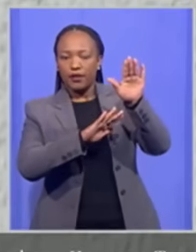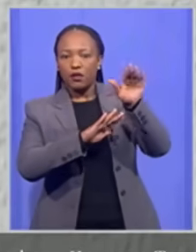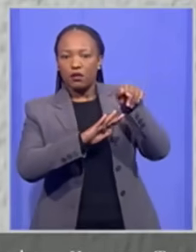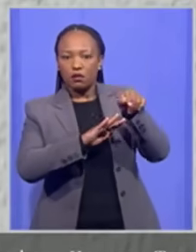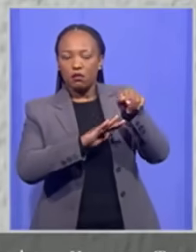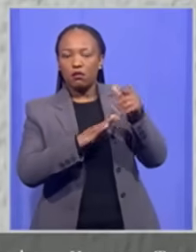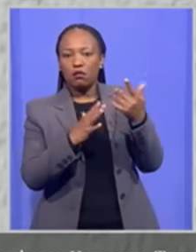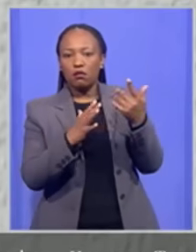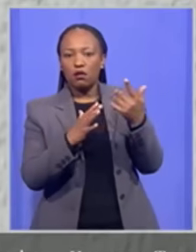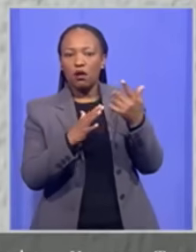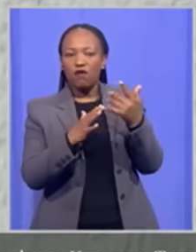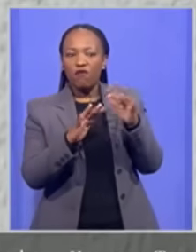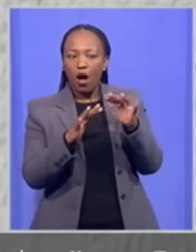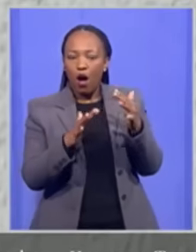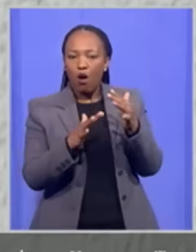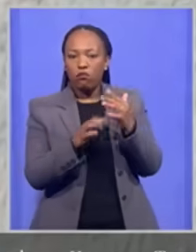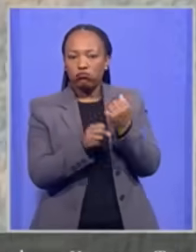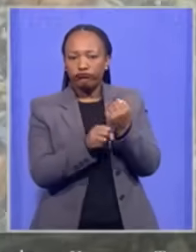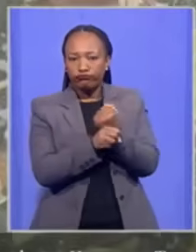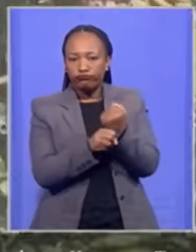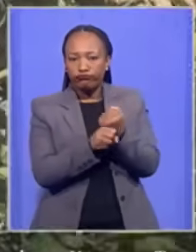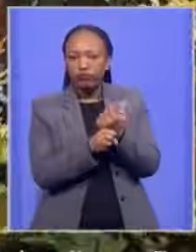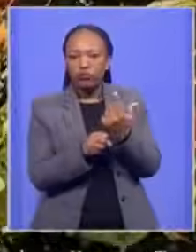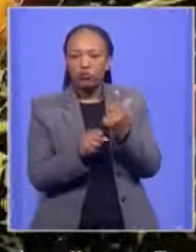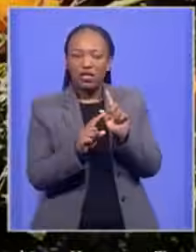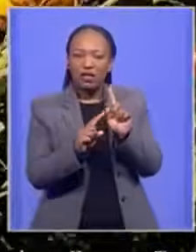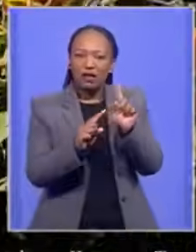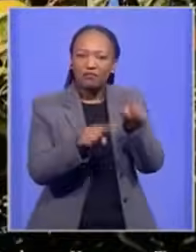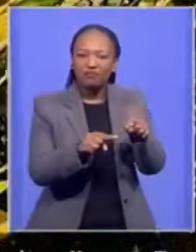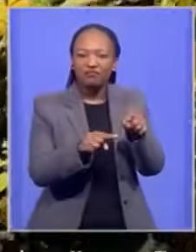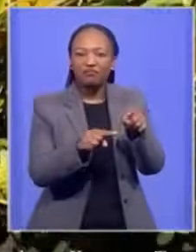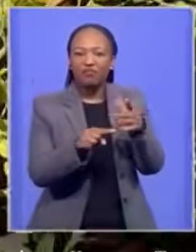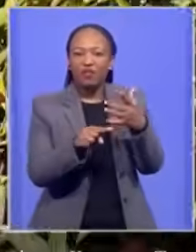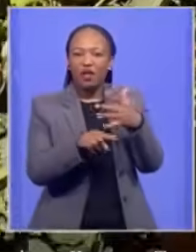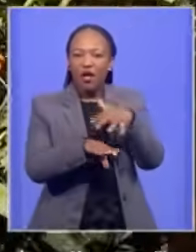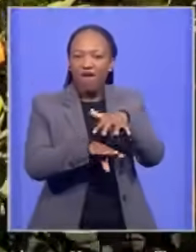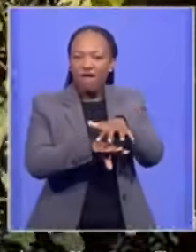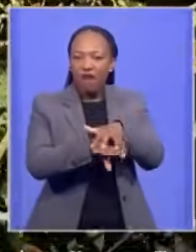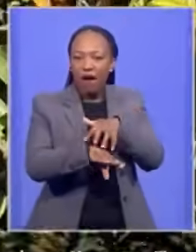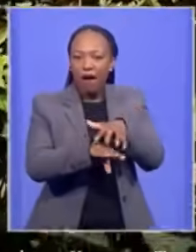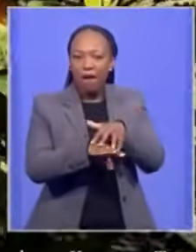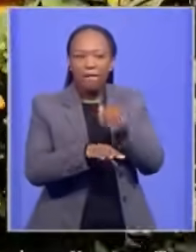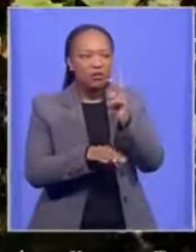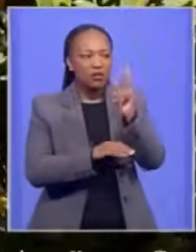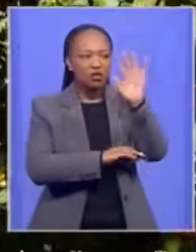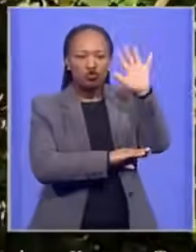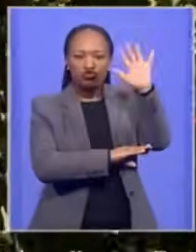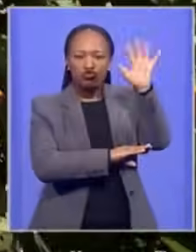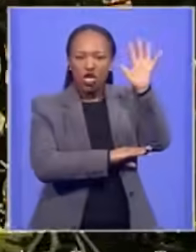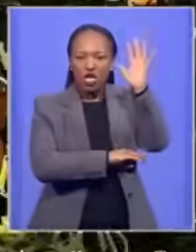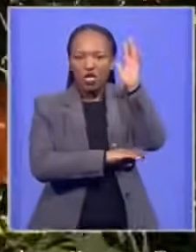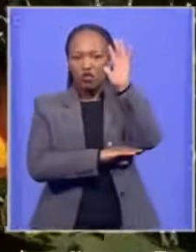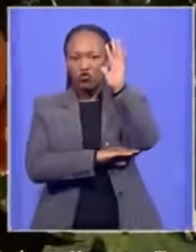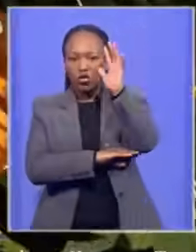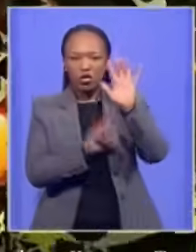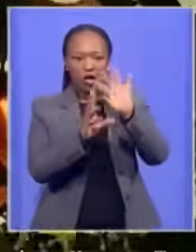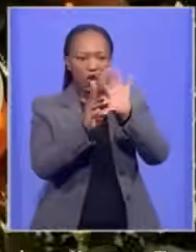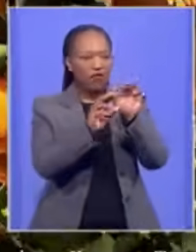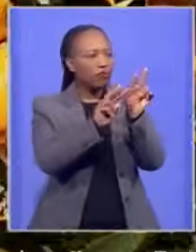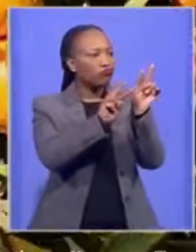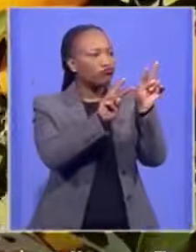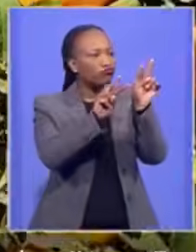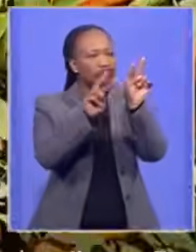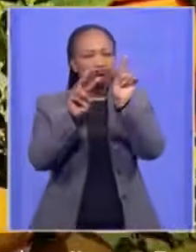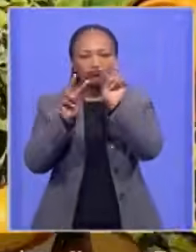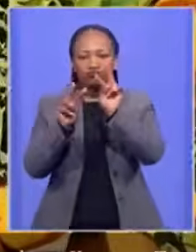temo ya go mmušo wa bogare ba ya kwa ditšhemong baši ba lebelela gore na letlhare ga botse ba lebelela gore dikenyore ga botse ba lebelela gore